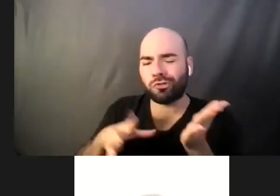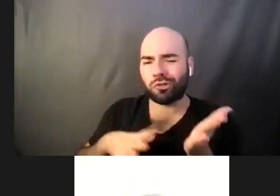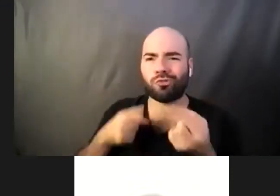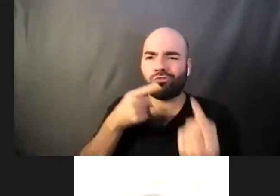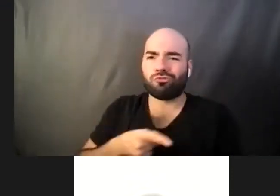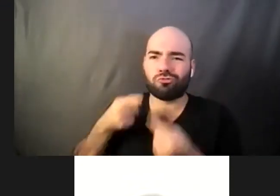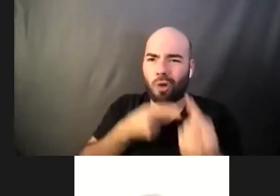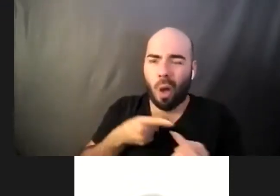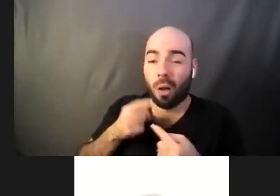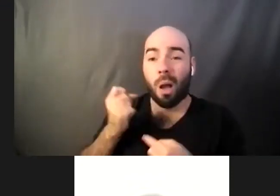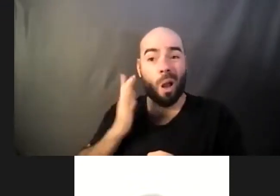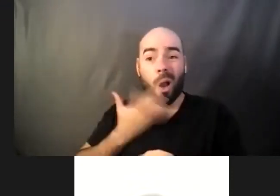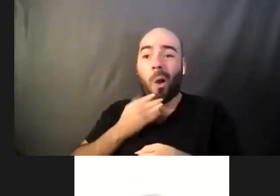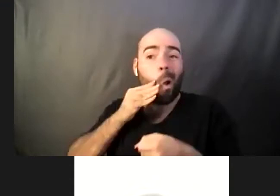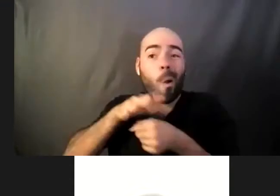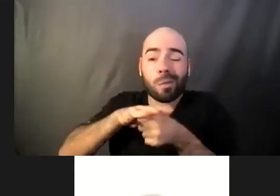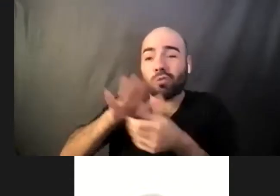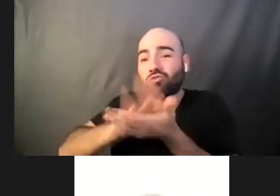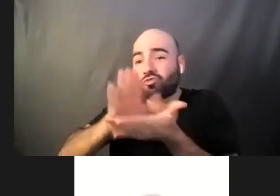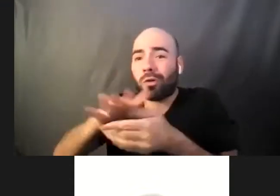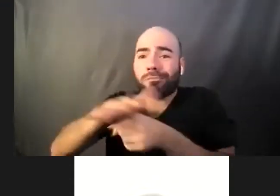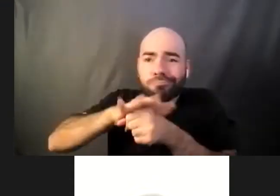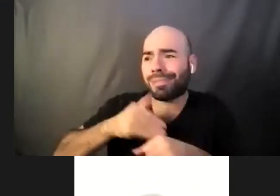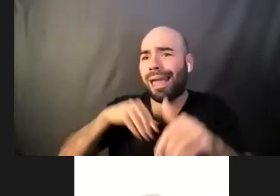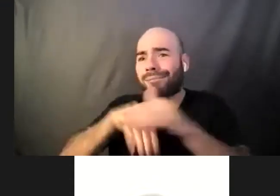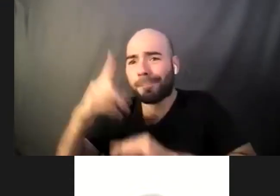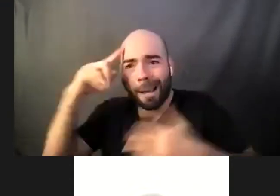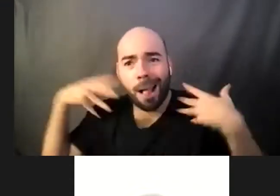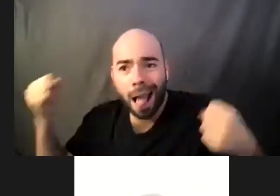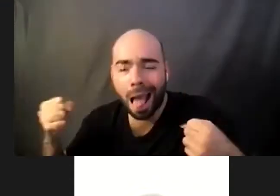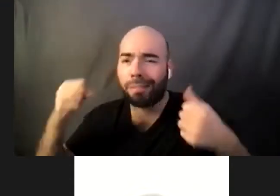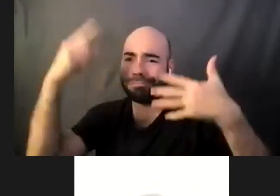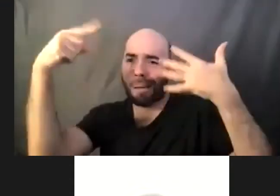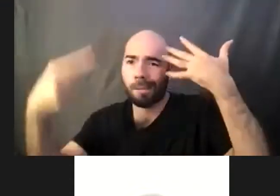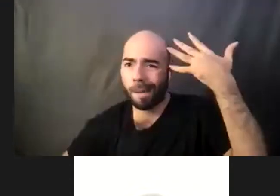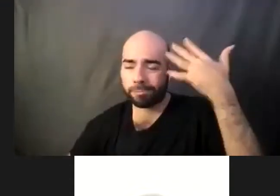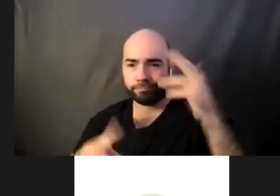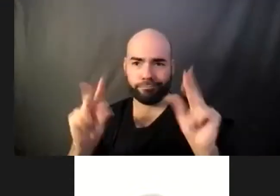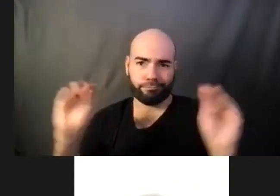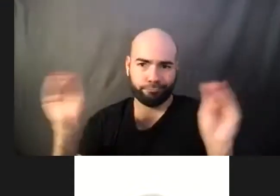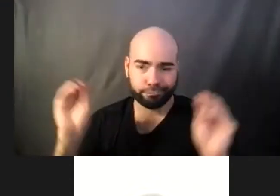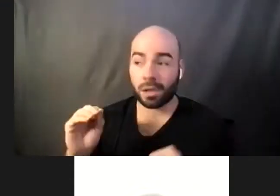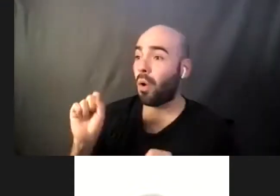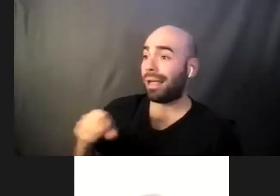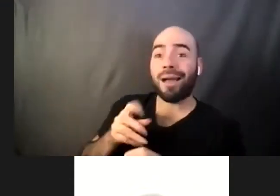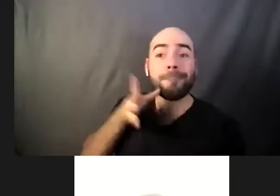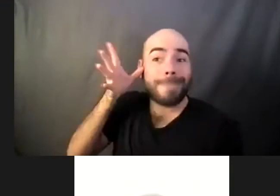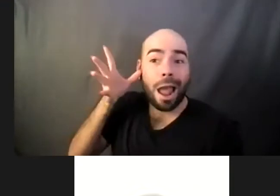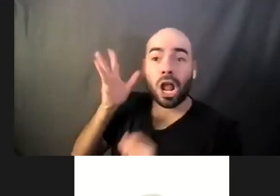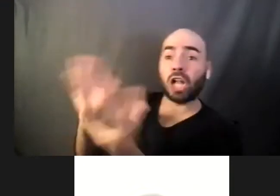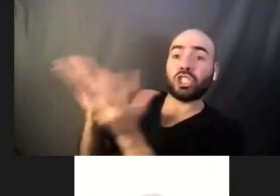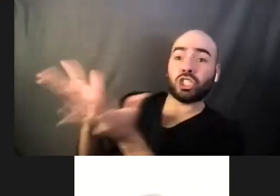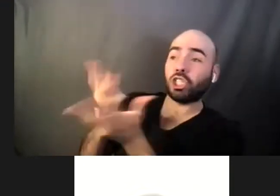that we were in. We really didn't have access to mental health, or we couldn't speak to our parents about our mental health. So it was really